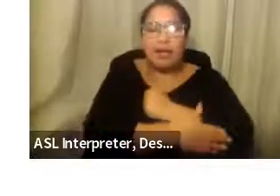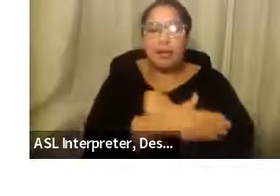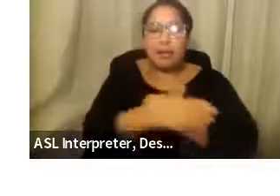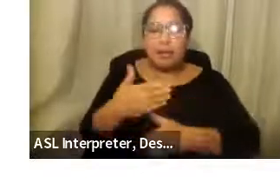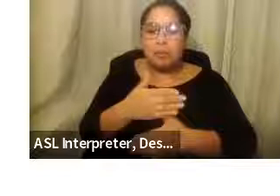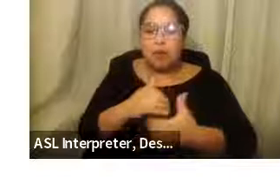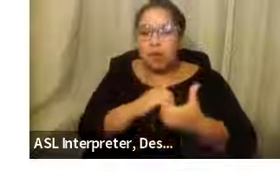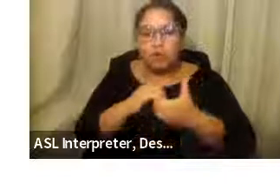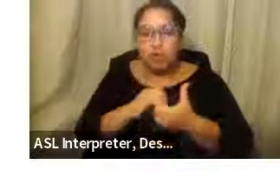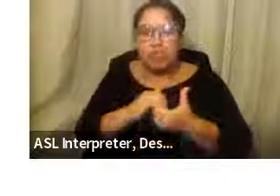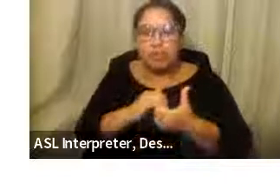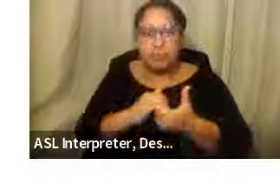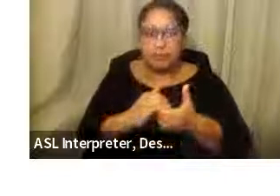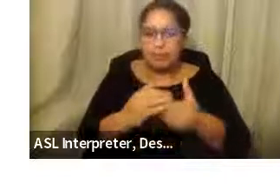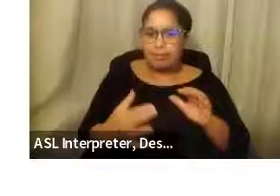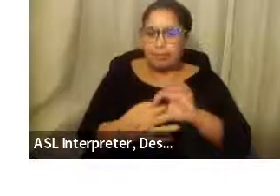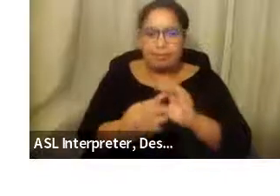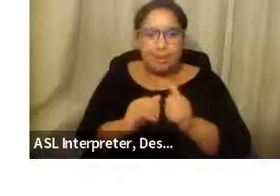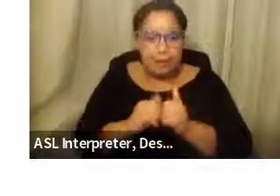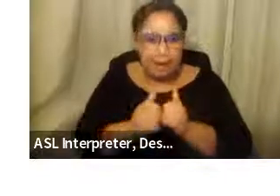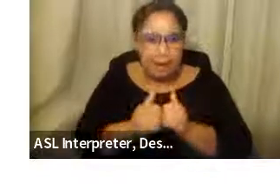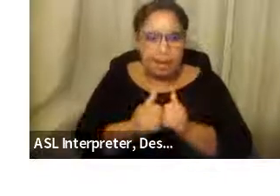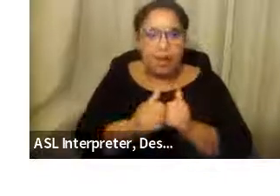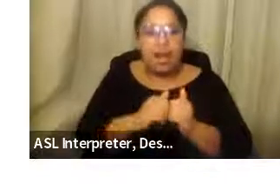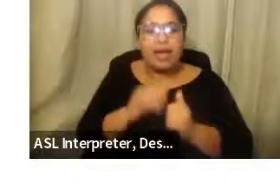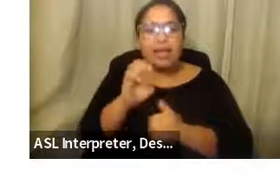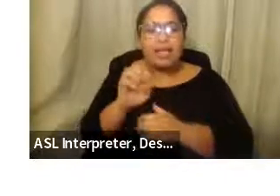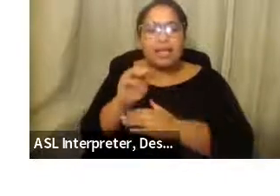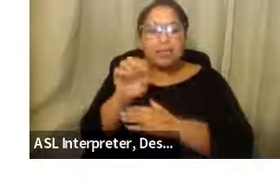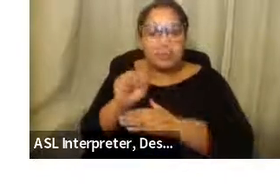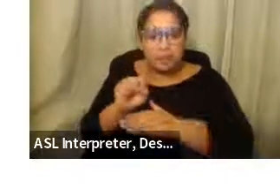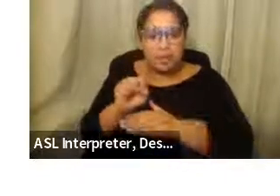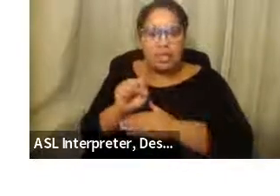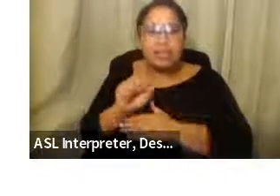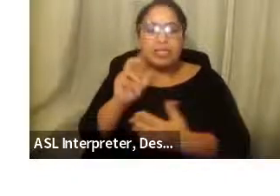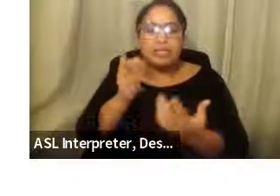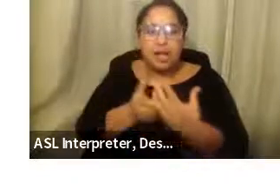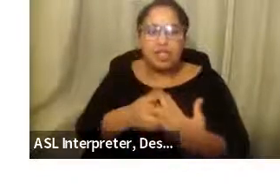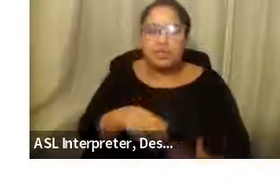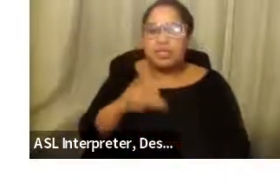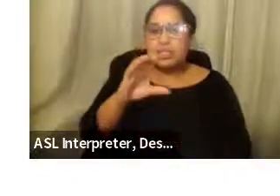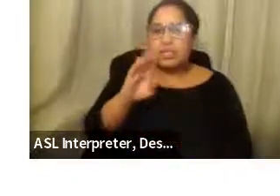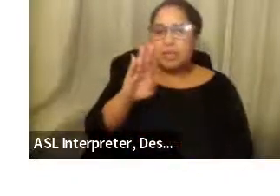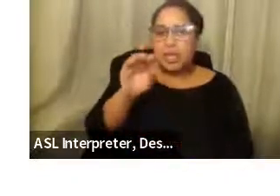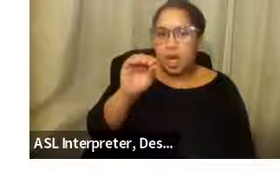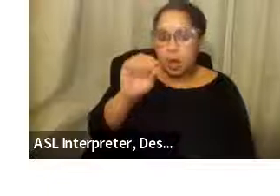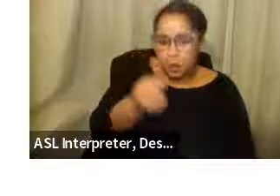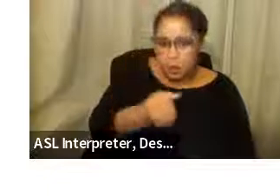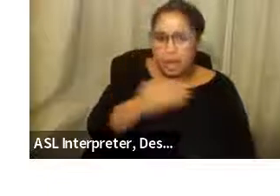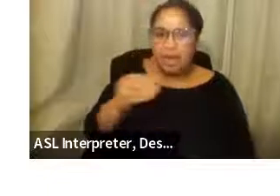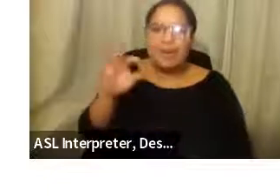can EMS work with community-based organizations and faith-based organizations to support community